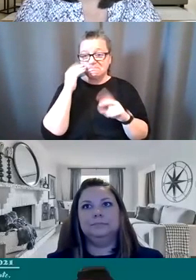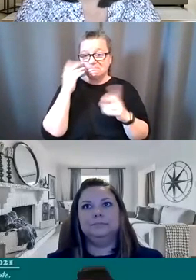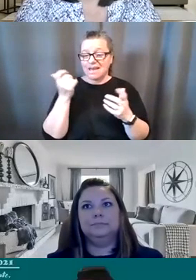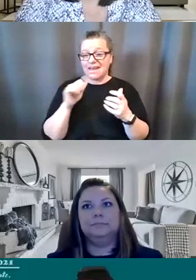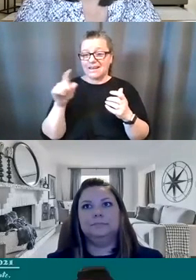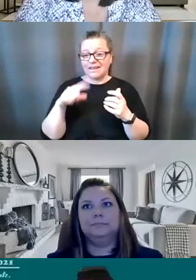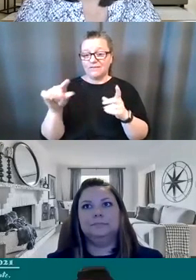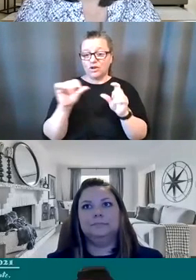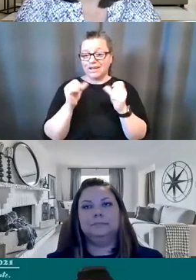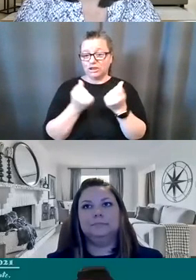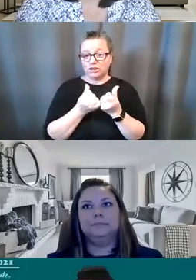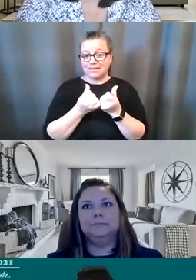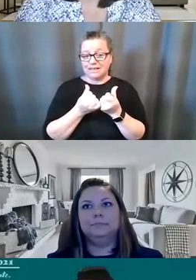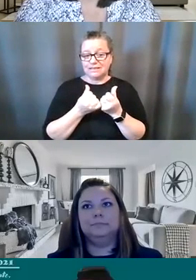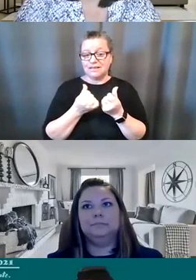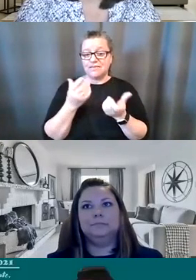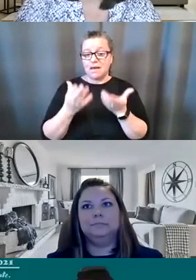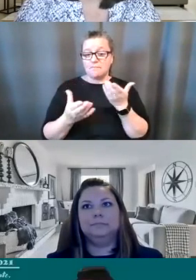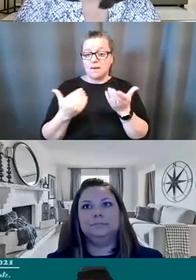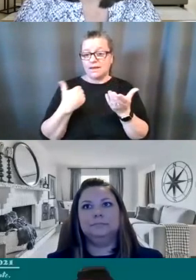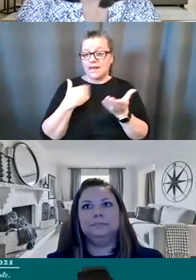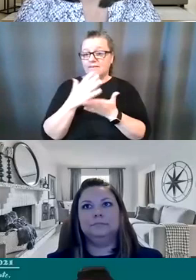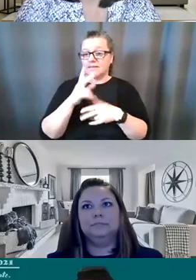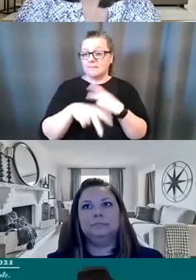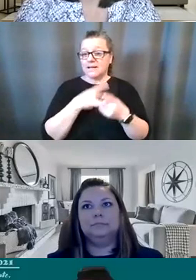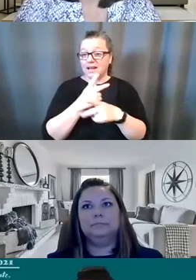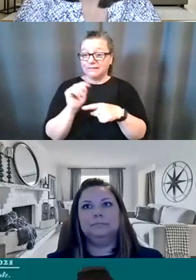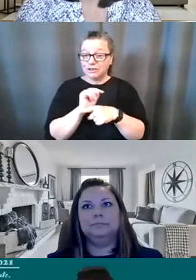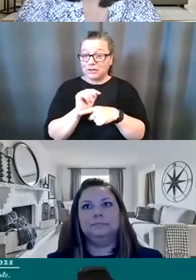any of your agencies around that might have some kind of training available.